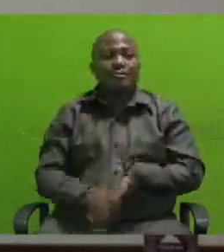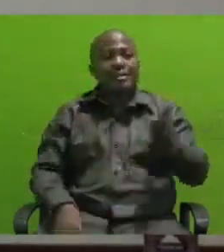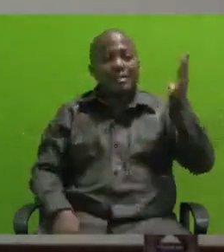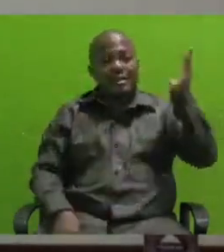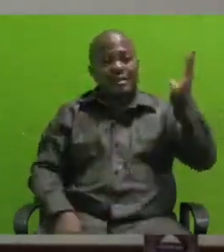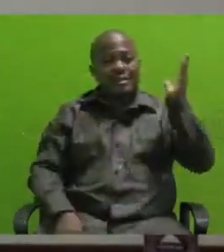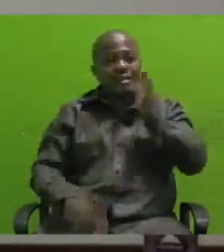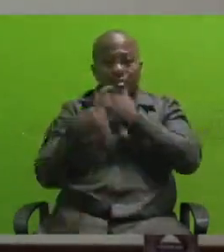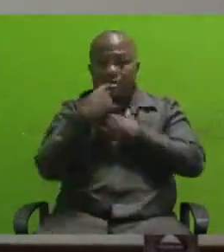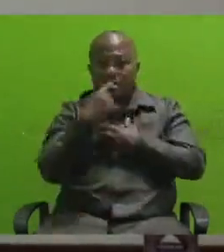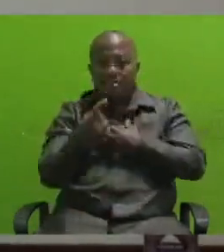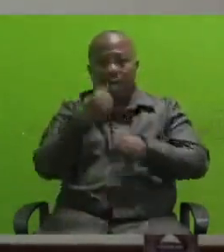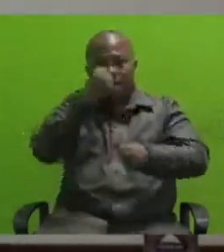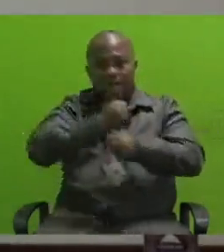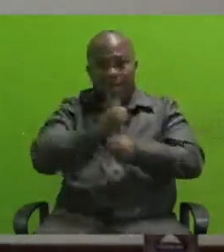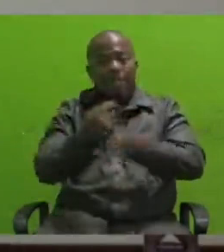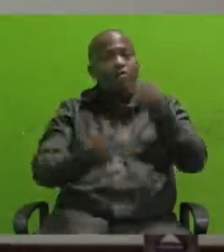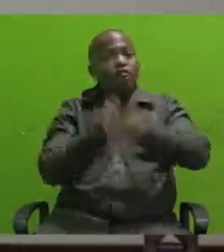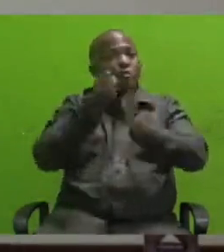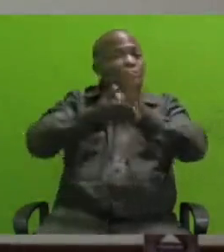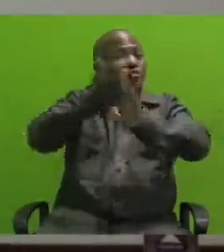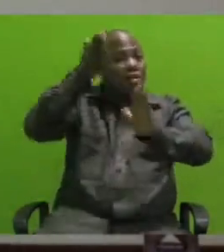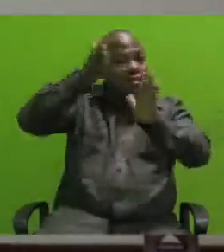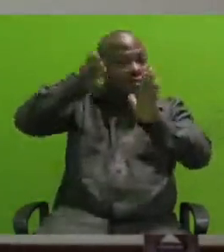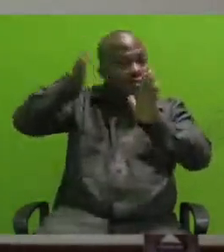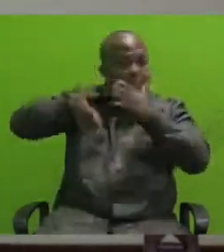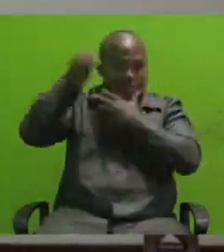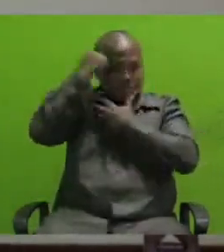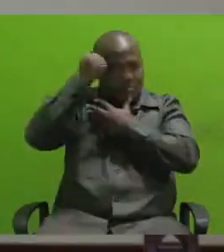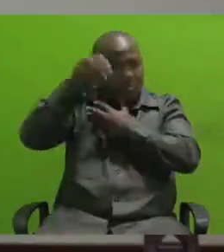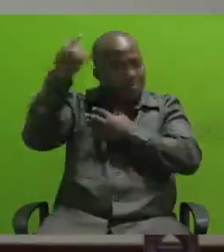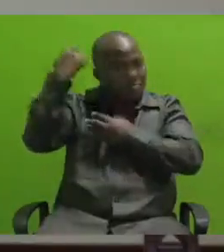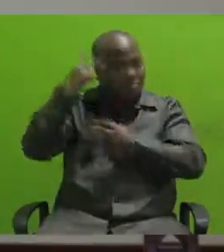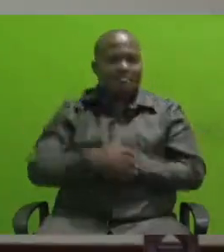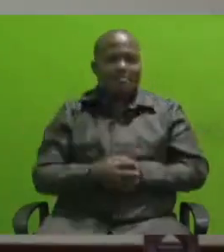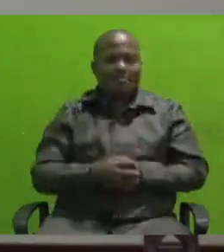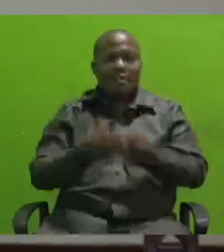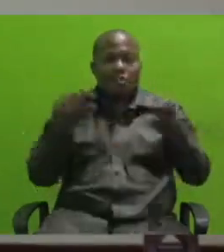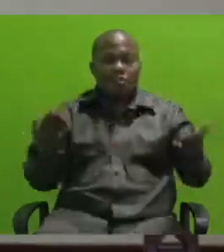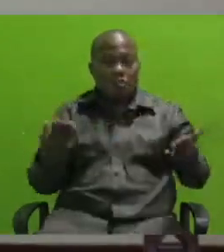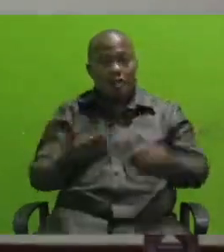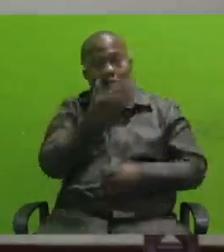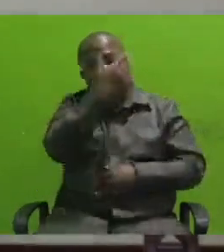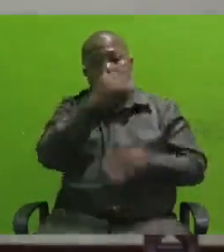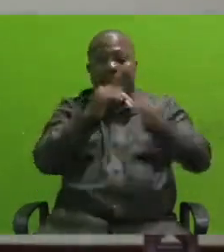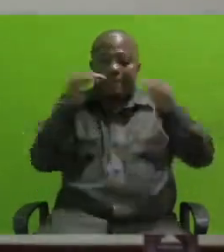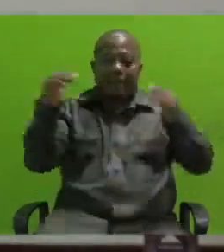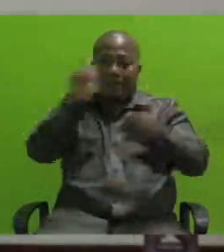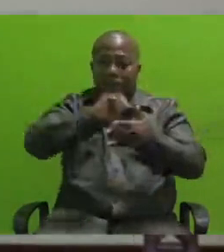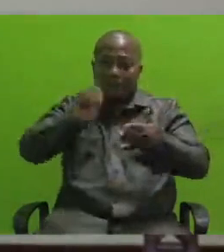from the first table provided. So this is the same as writing x plus